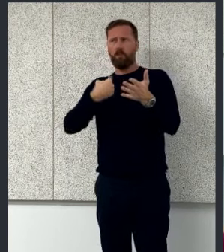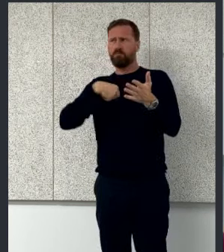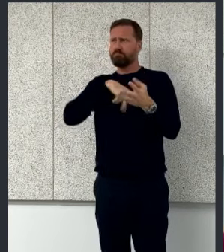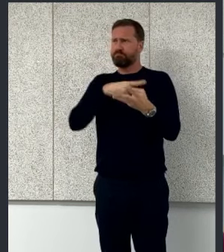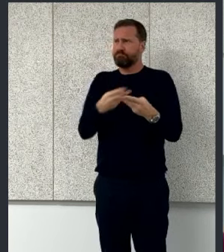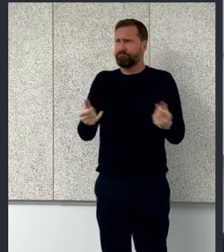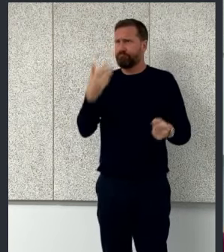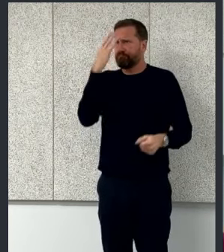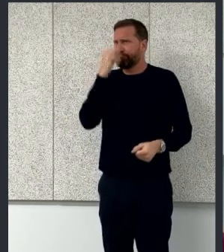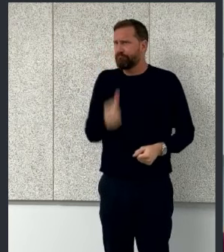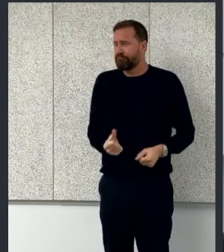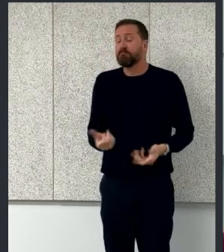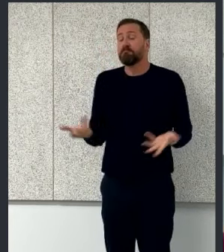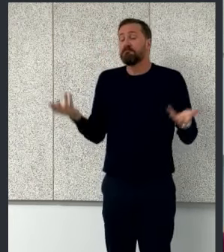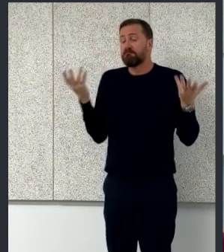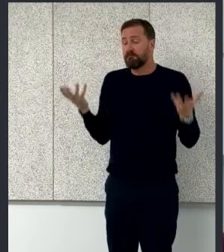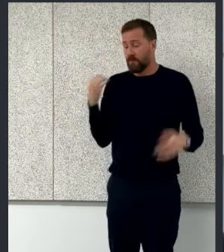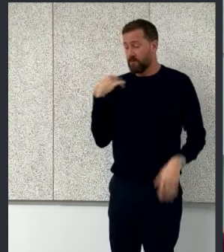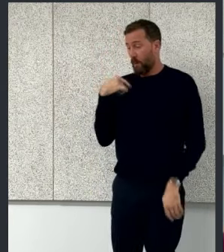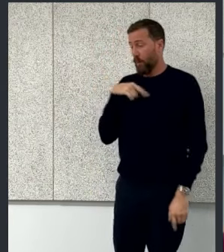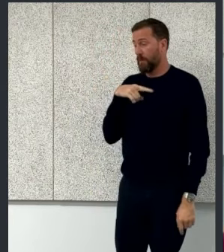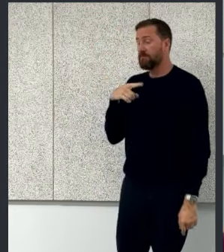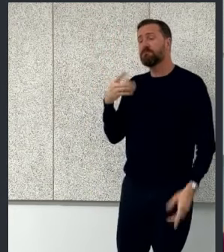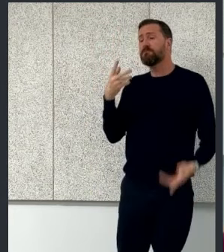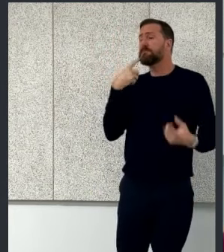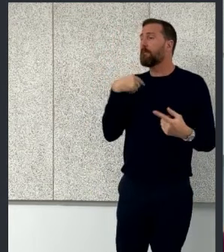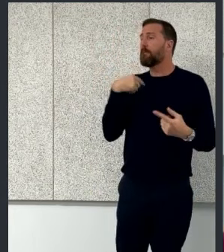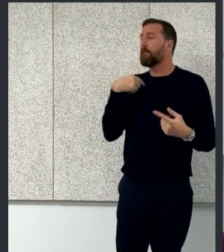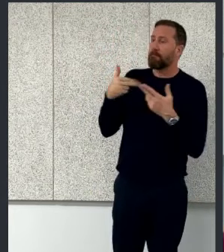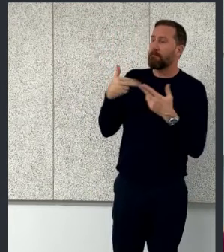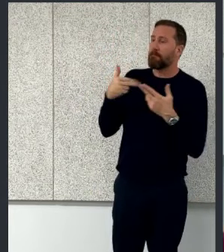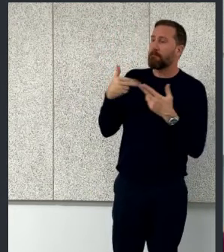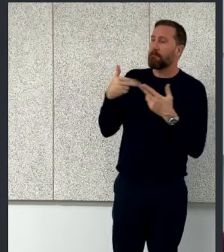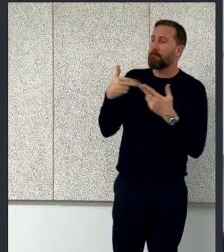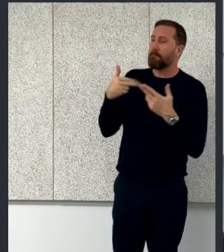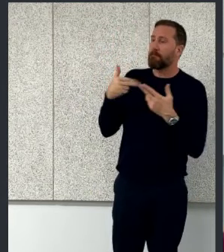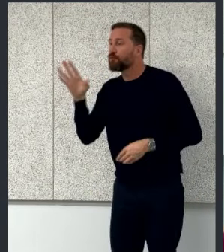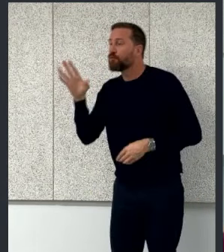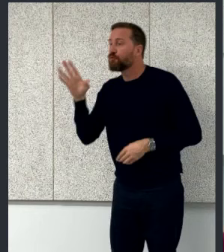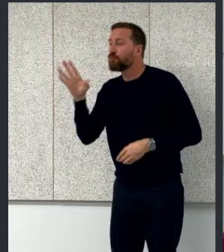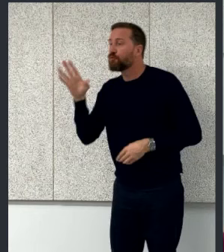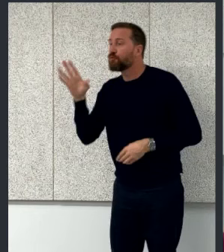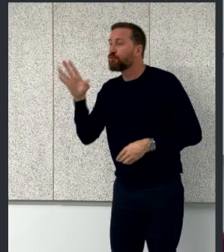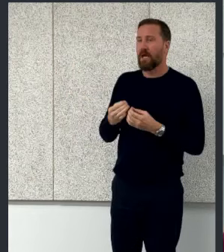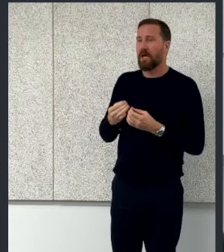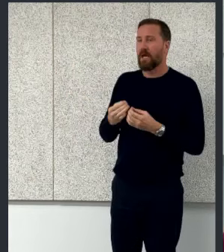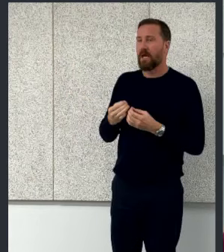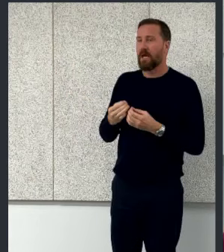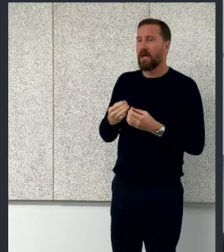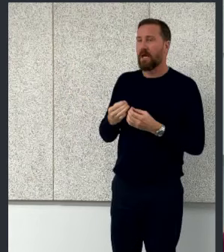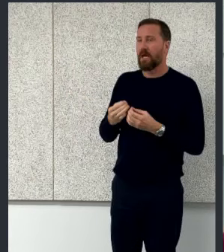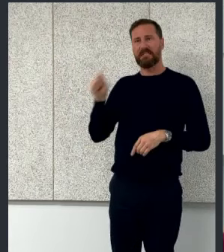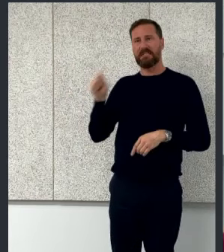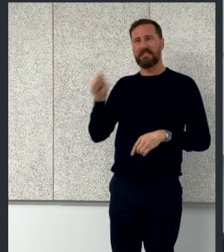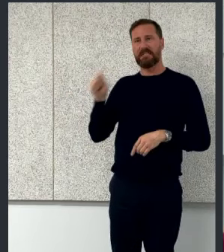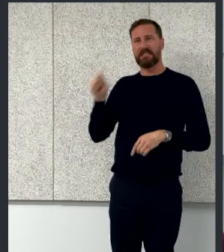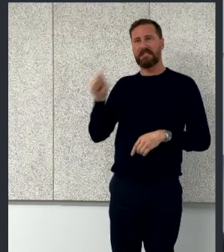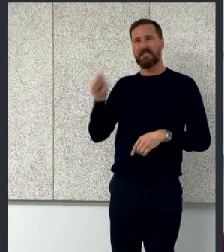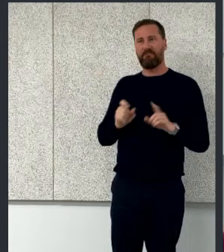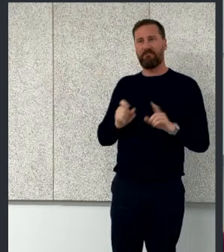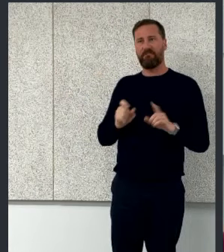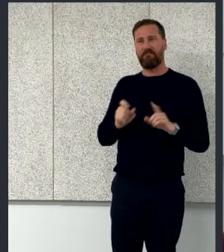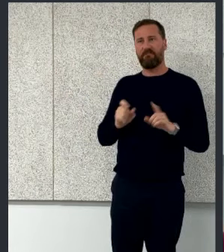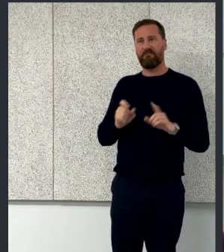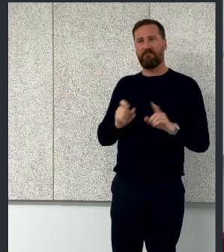question about, tell me about the history of your organization, but we're asking it in 15 different ways, yeah, and that's creating a lot